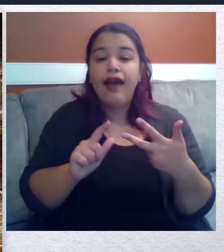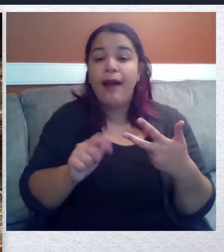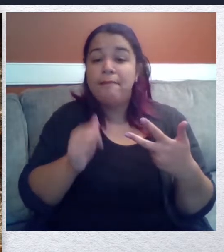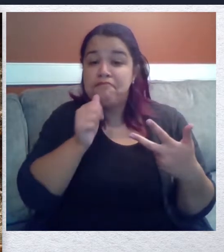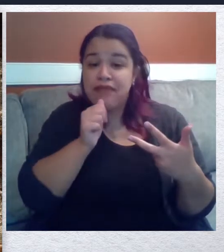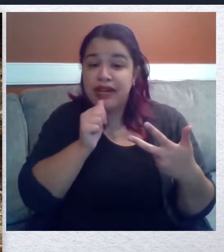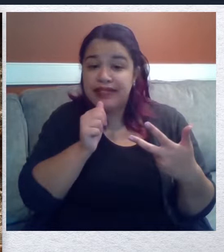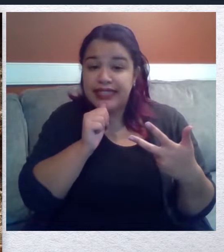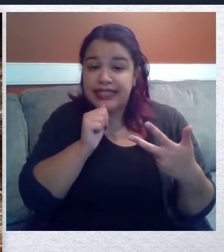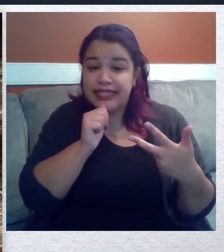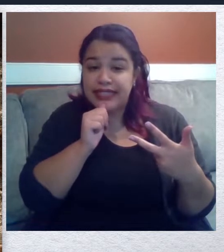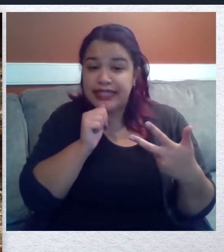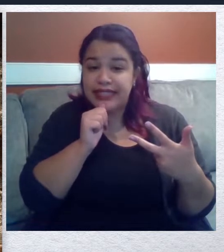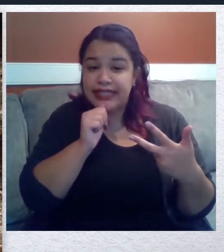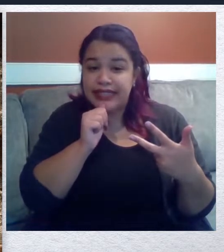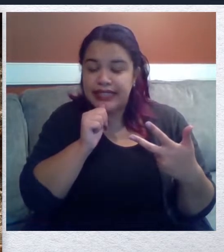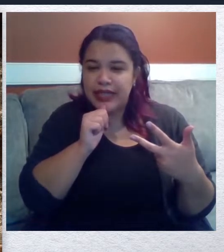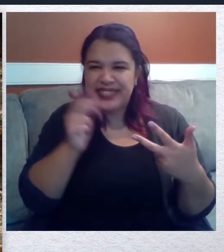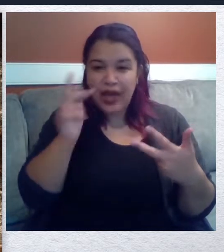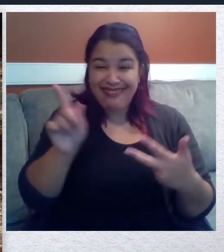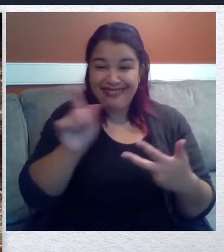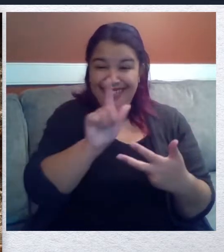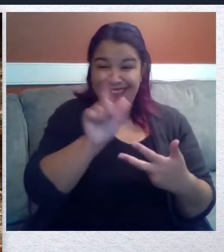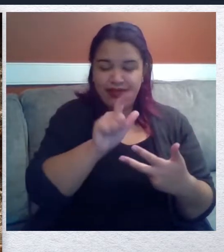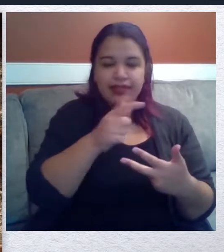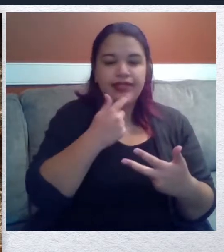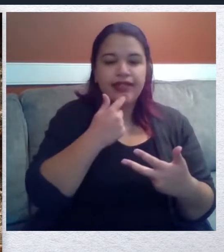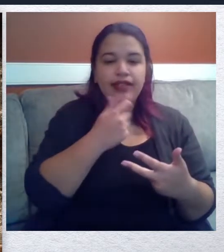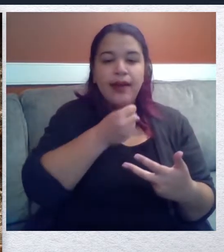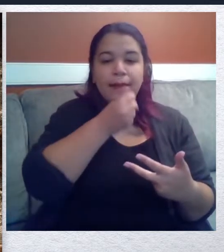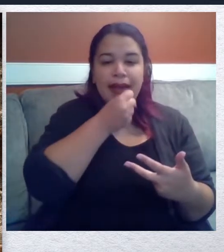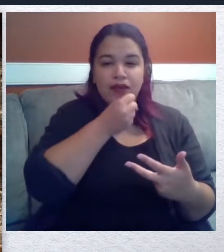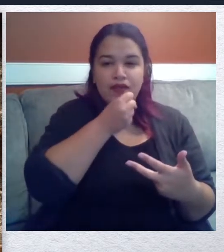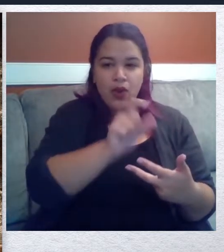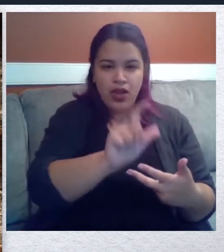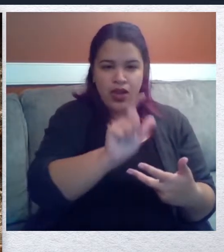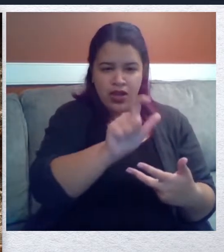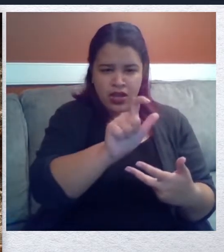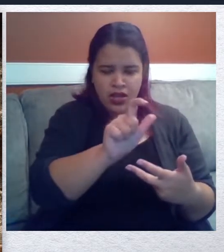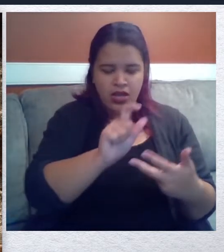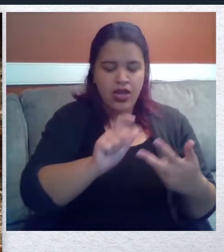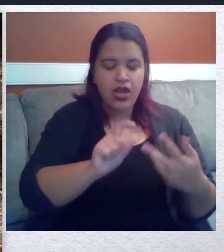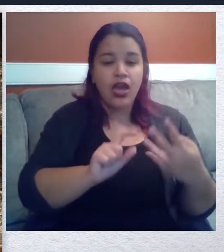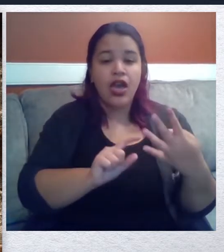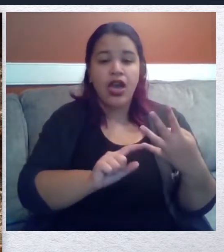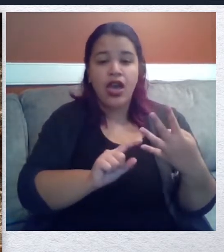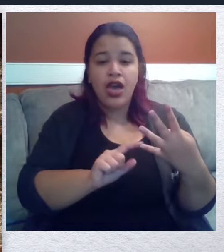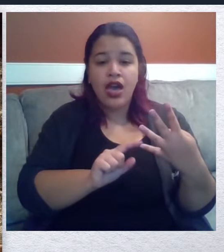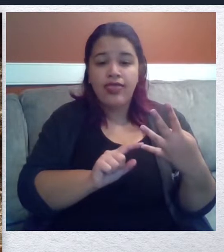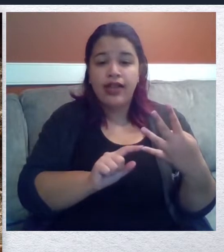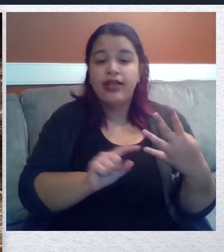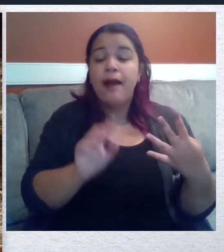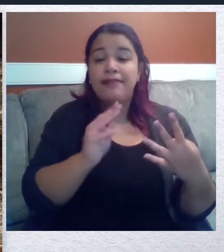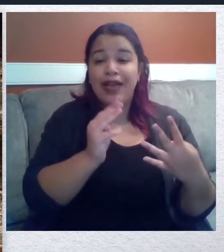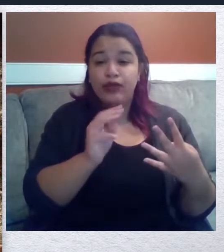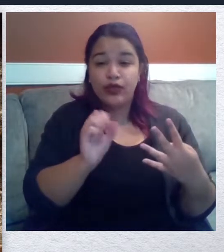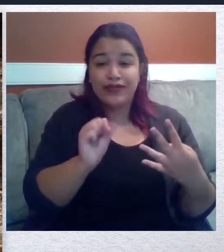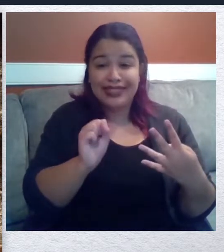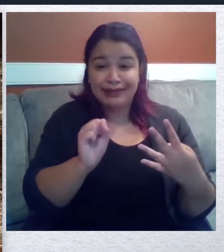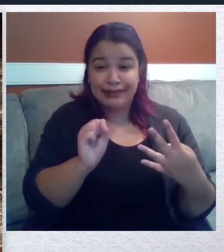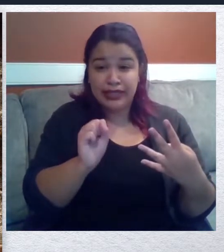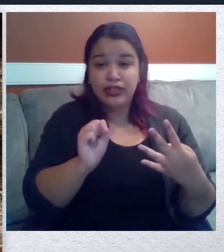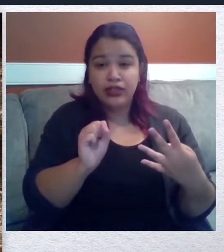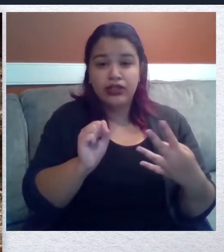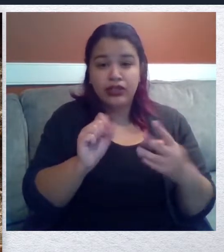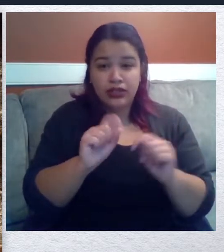And fourth, make sure Microsoft Teams is selected. That makes sense. James, now